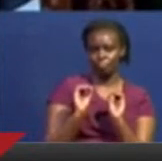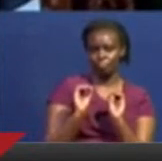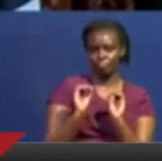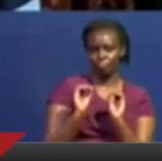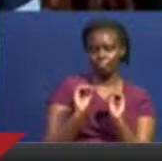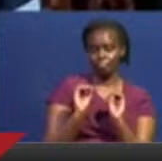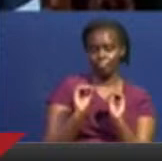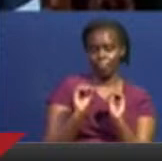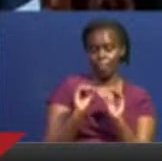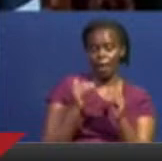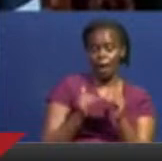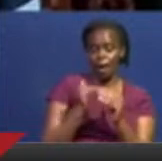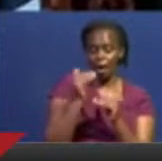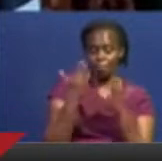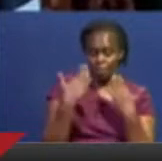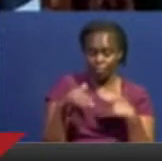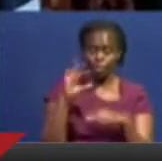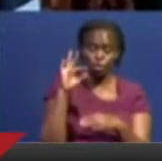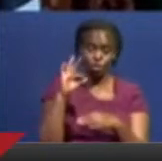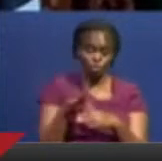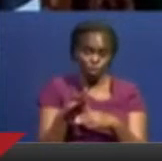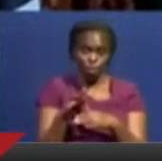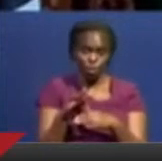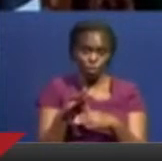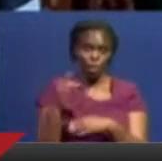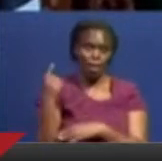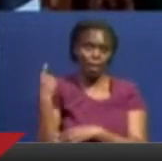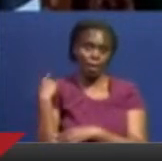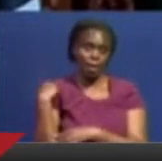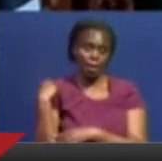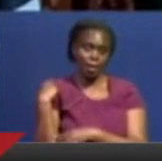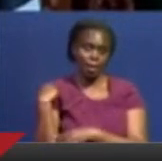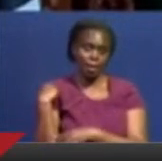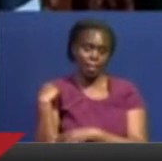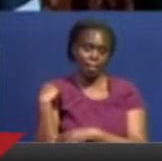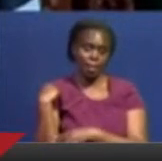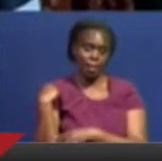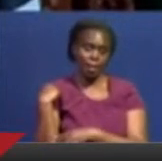and that even after you voted, the numbers are